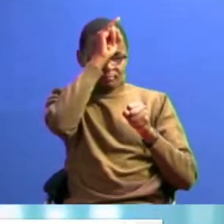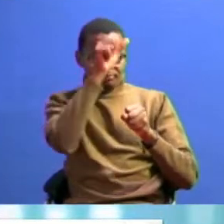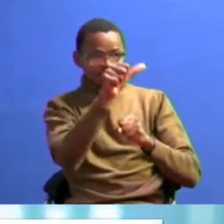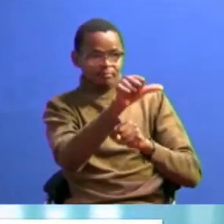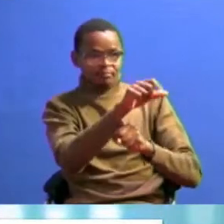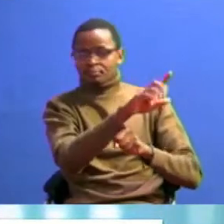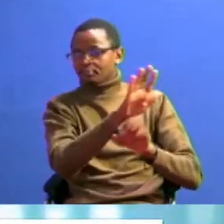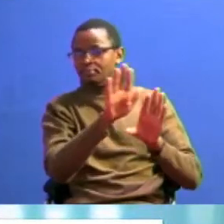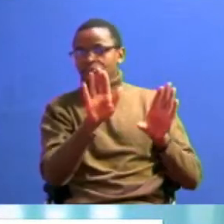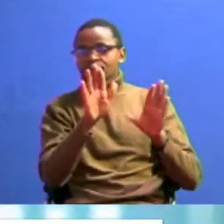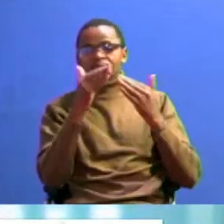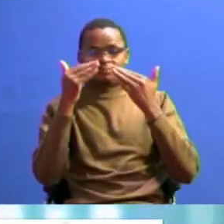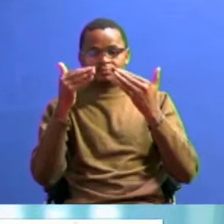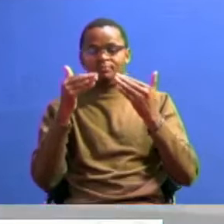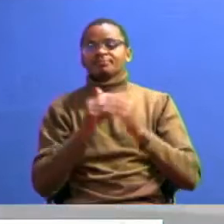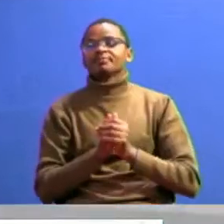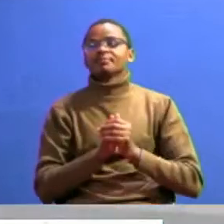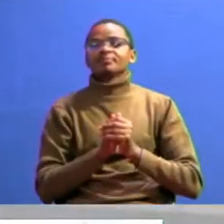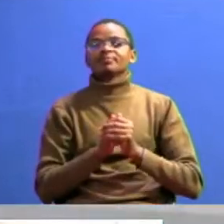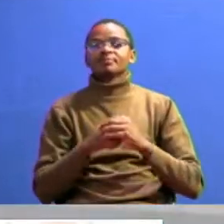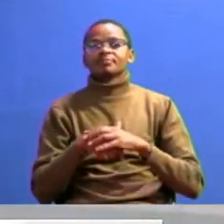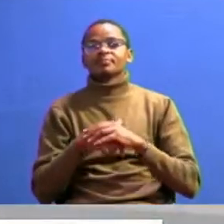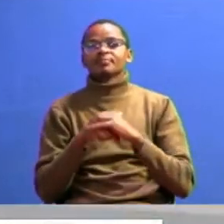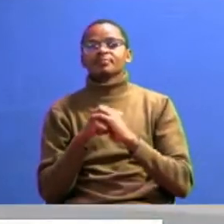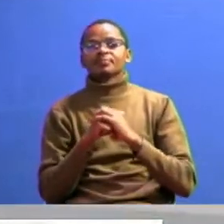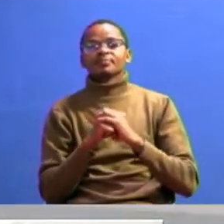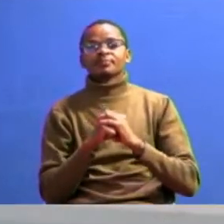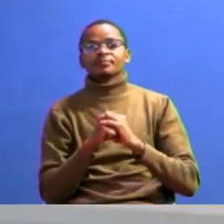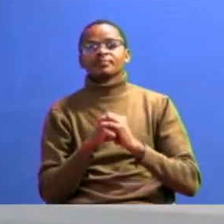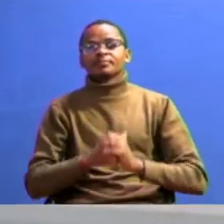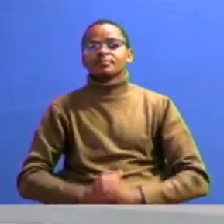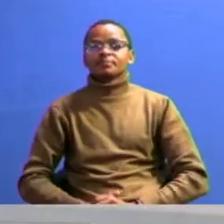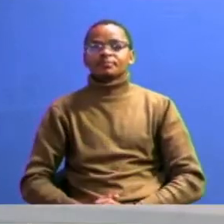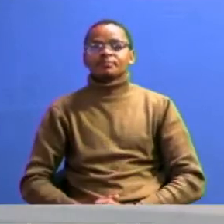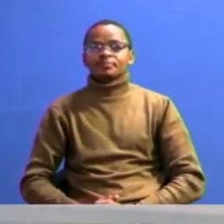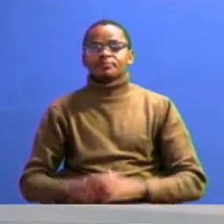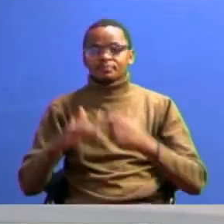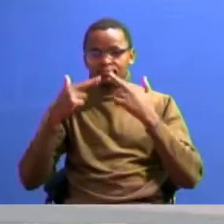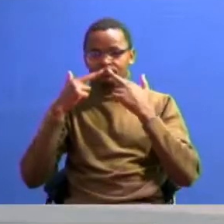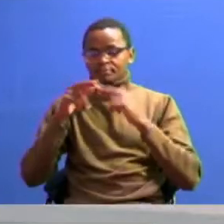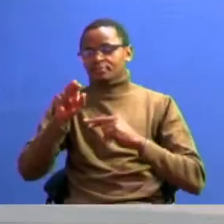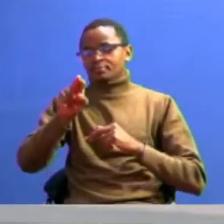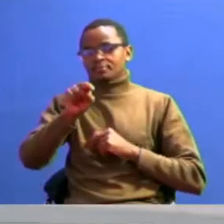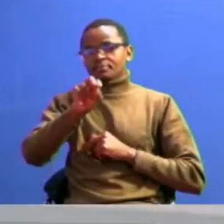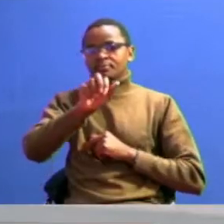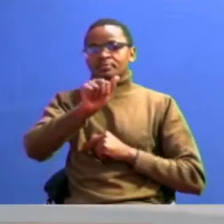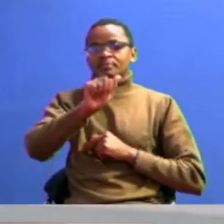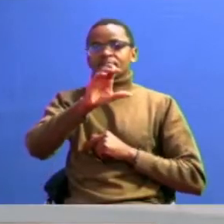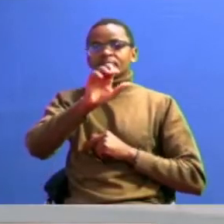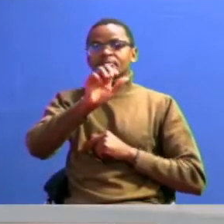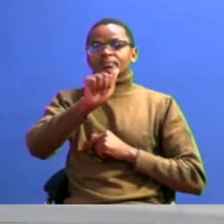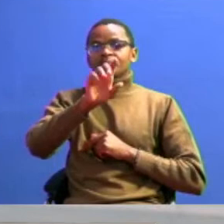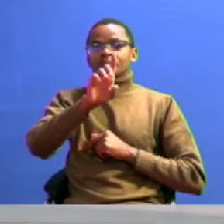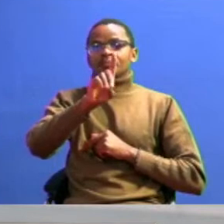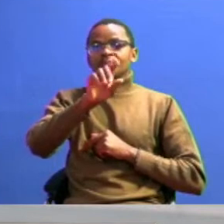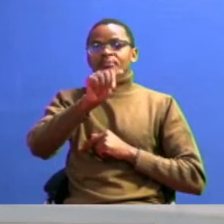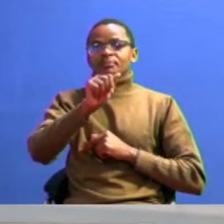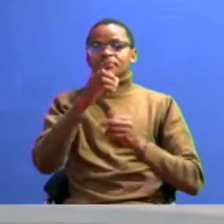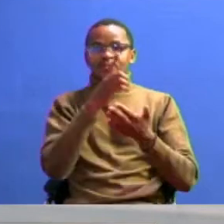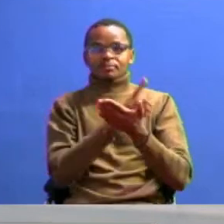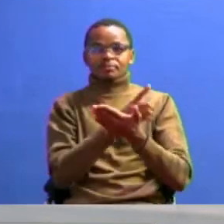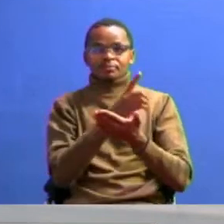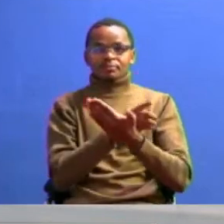the reality. Thank you. Thank you very much for that. Now, a report by NACADA last week revealed that drug and